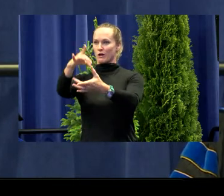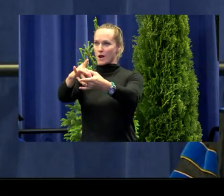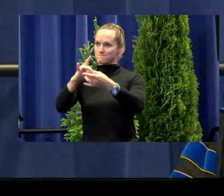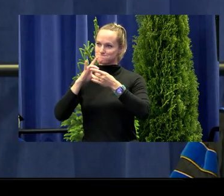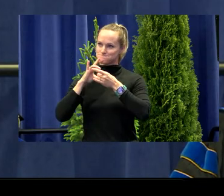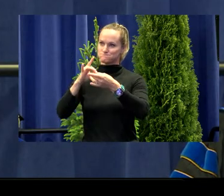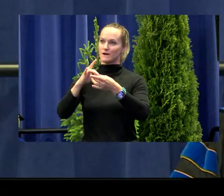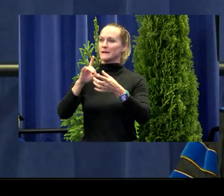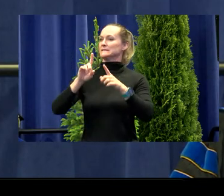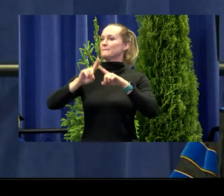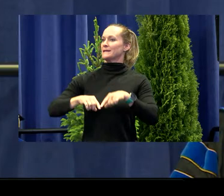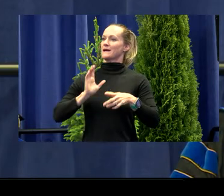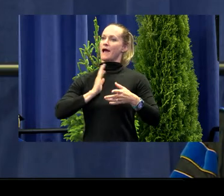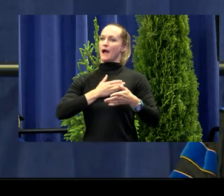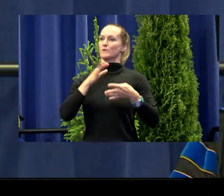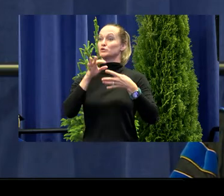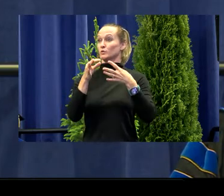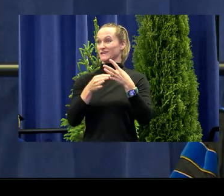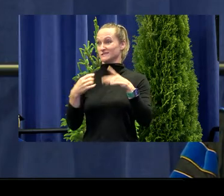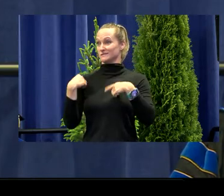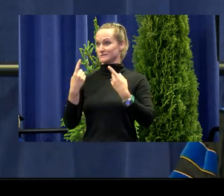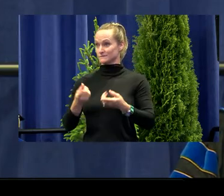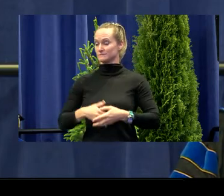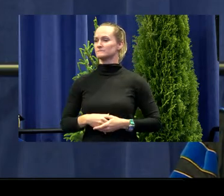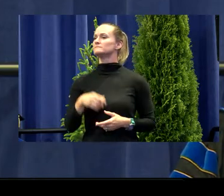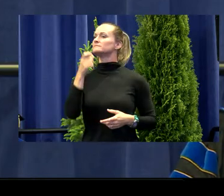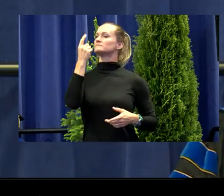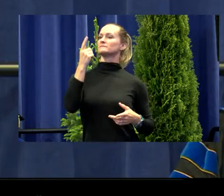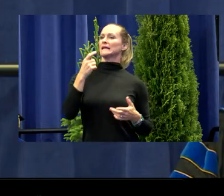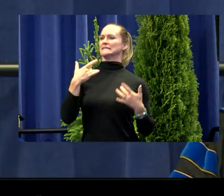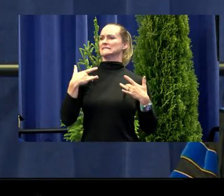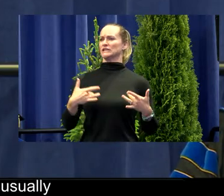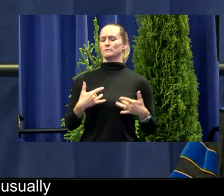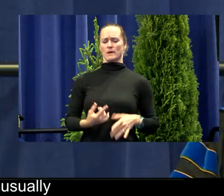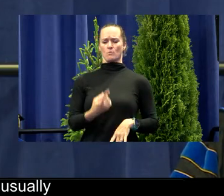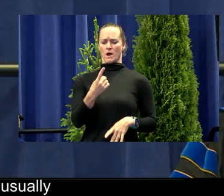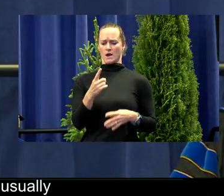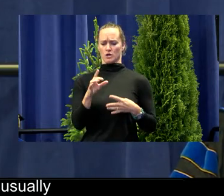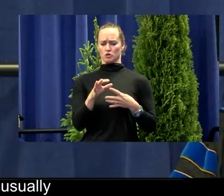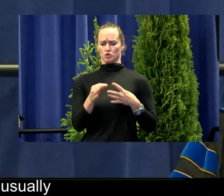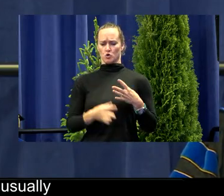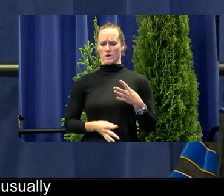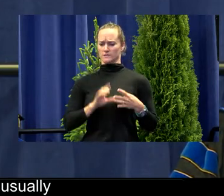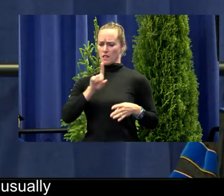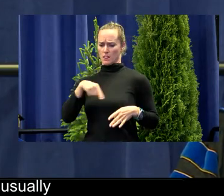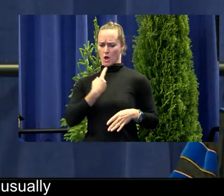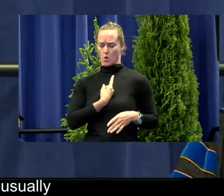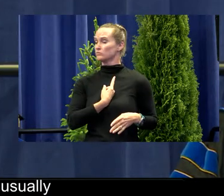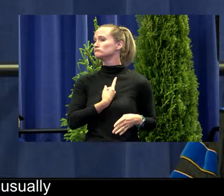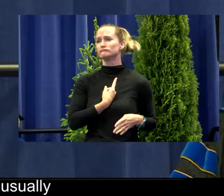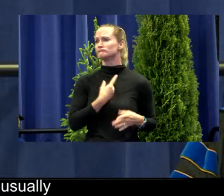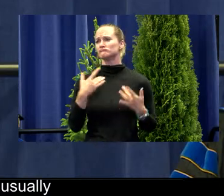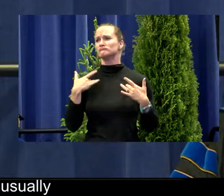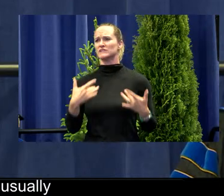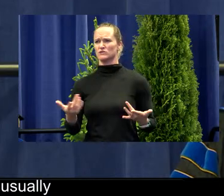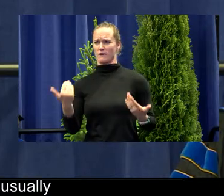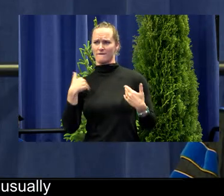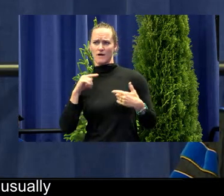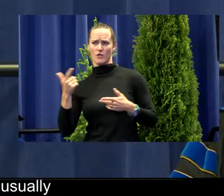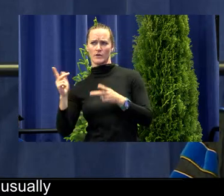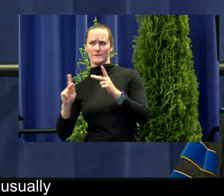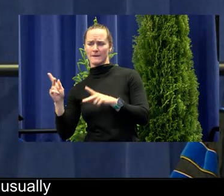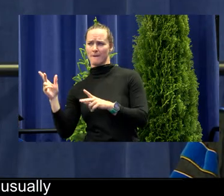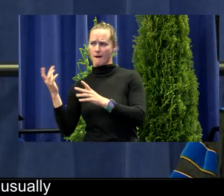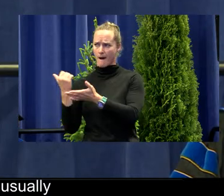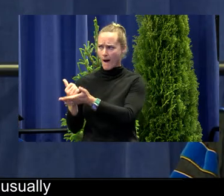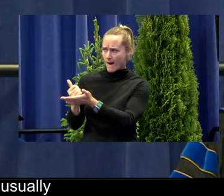choices are not usually made in isolation. They're often important people who stand with us at these critical junctures. And